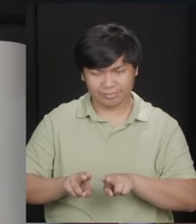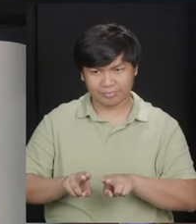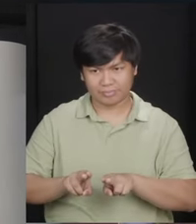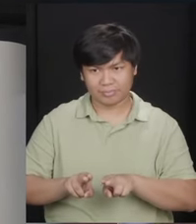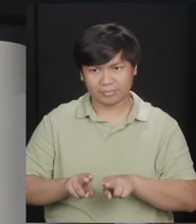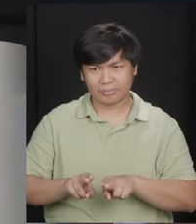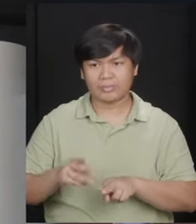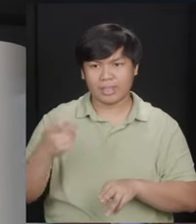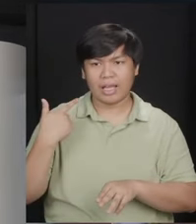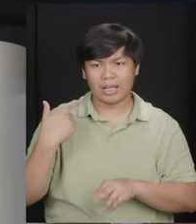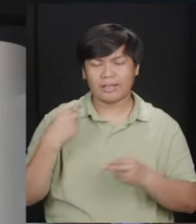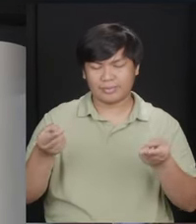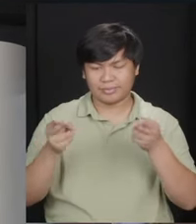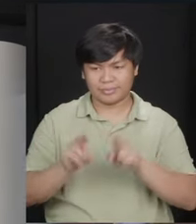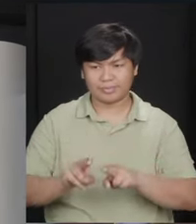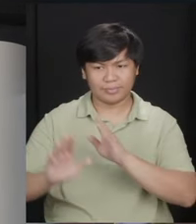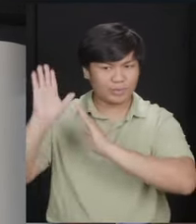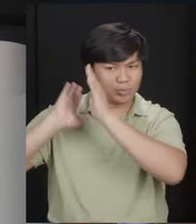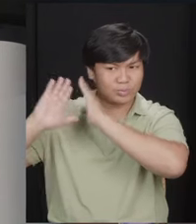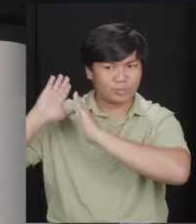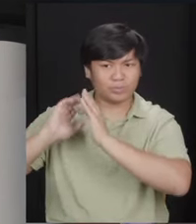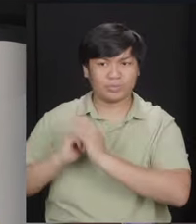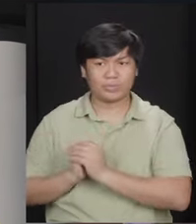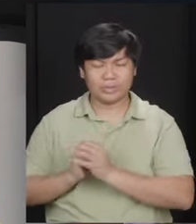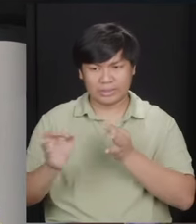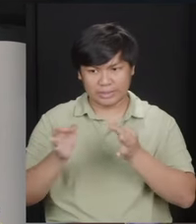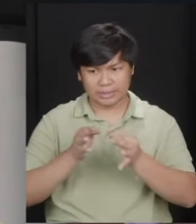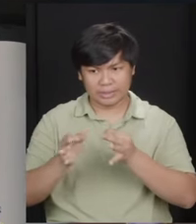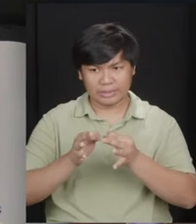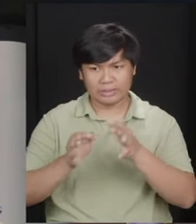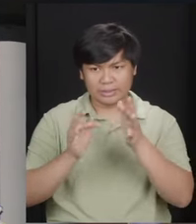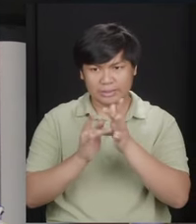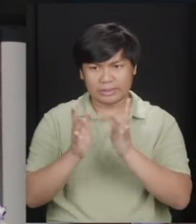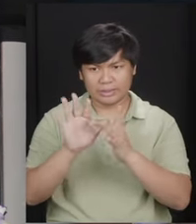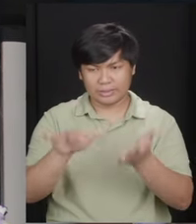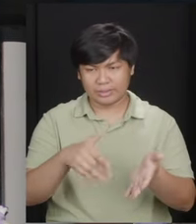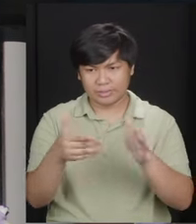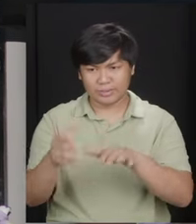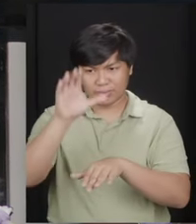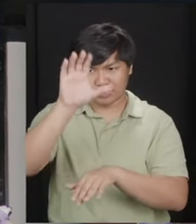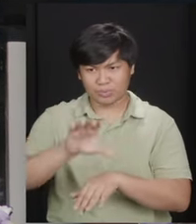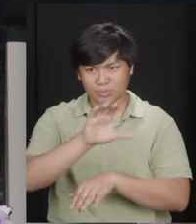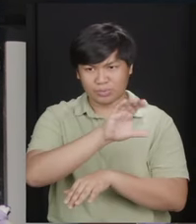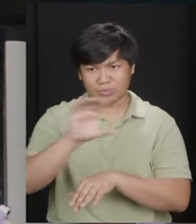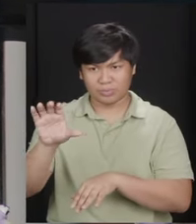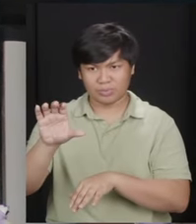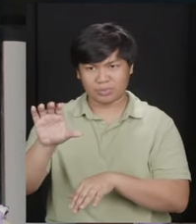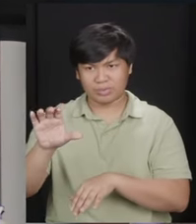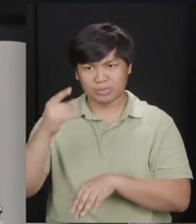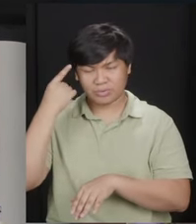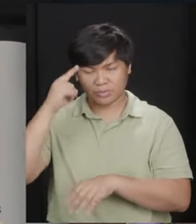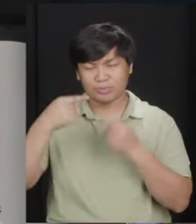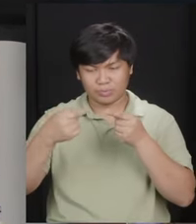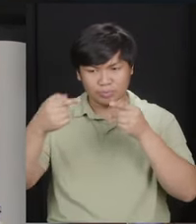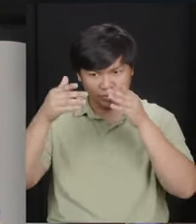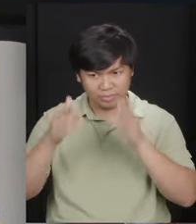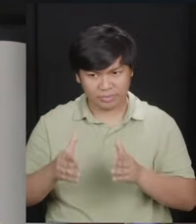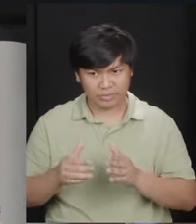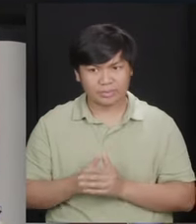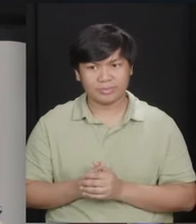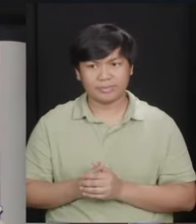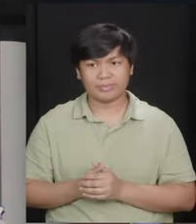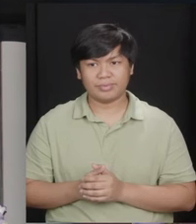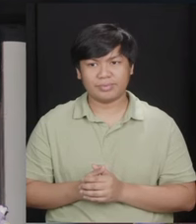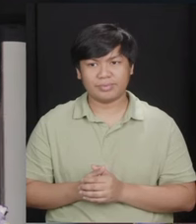precedent for this." And he explained that Jesus died on the cross for his enemies. To make the